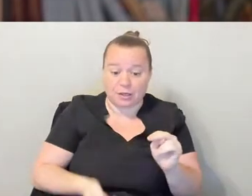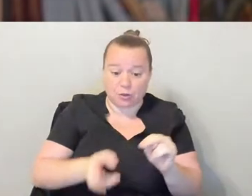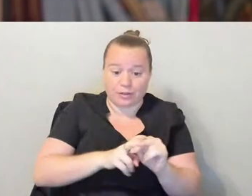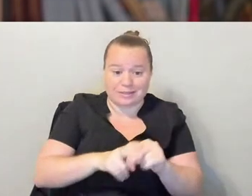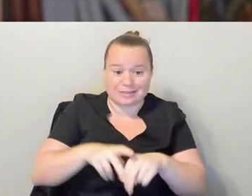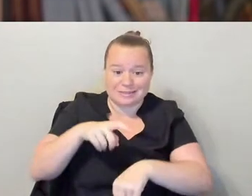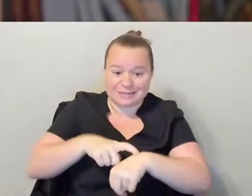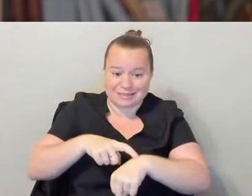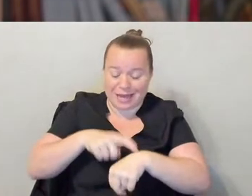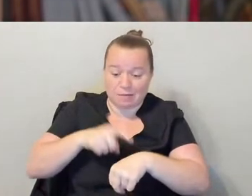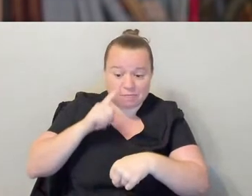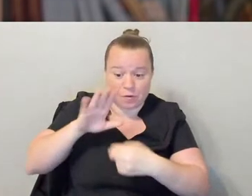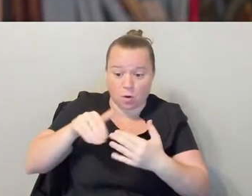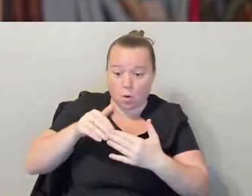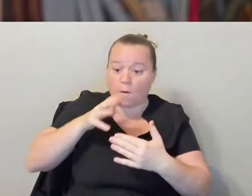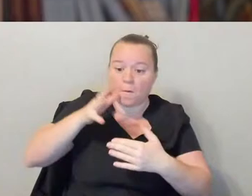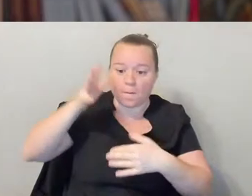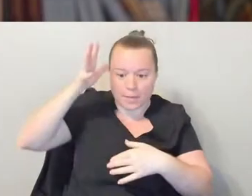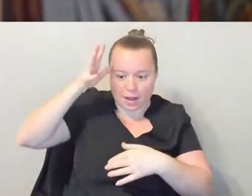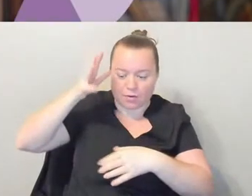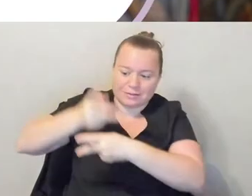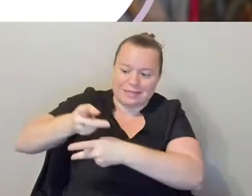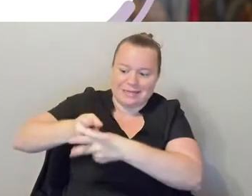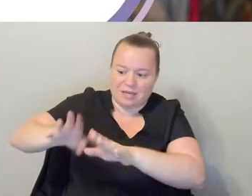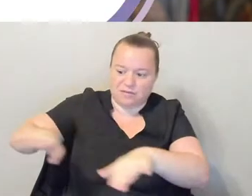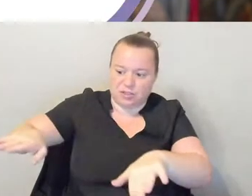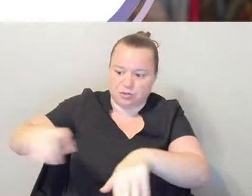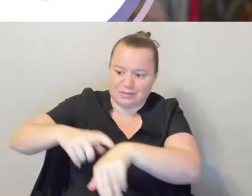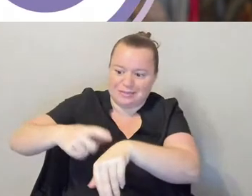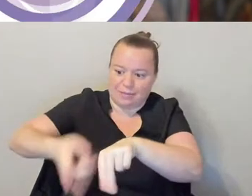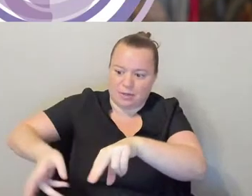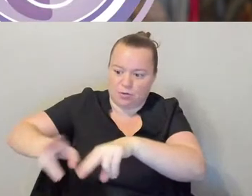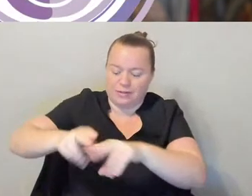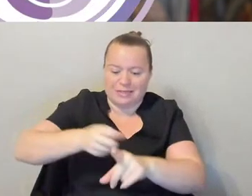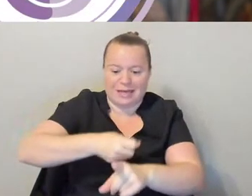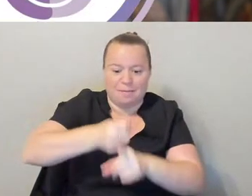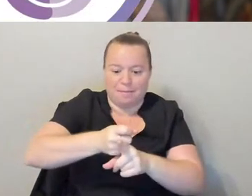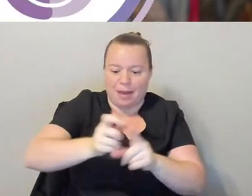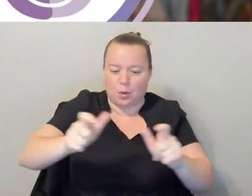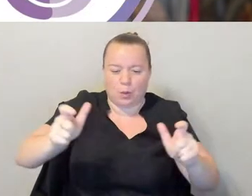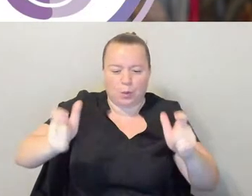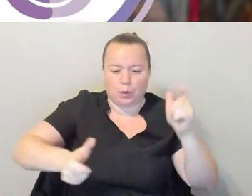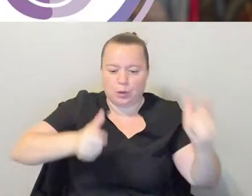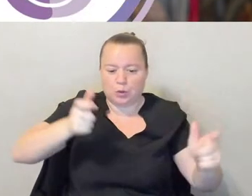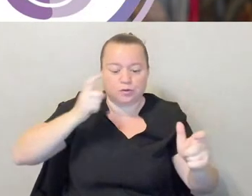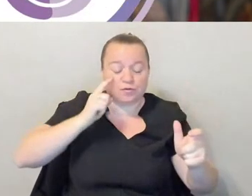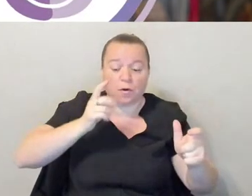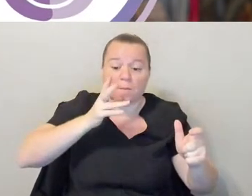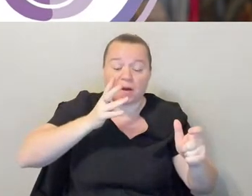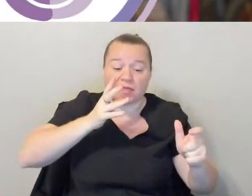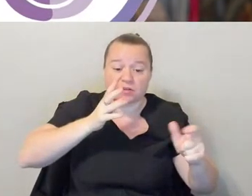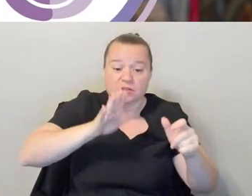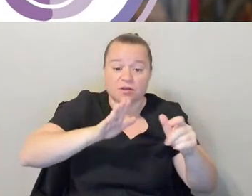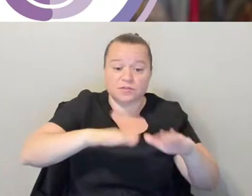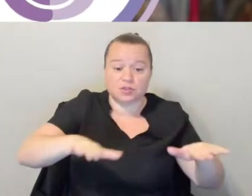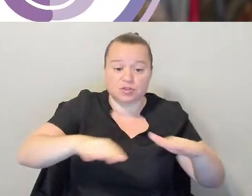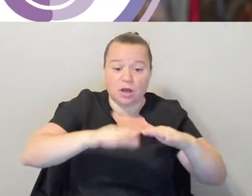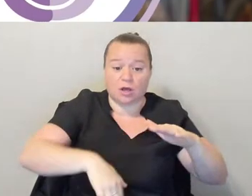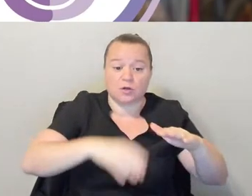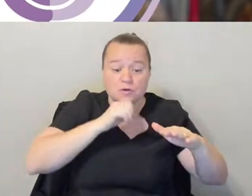all parents during the pandemic, the impact has been huge on mothers of children under 12 and lone